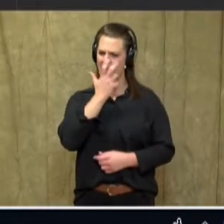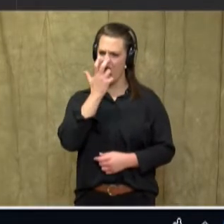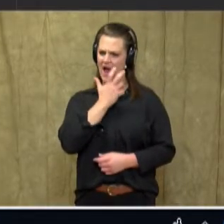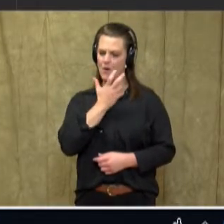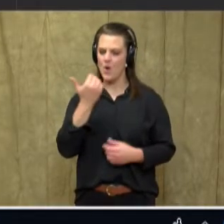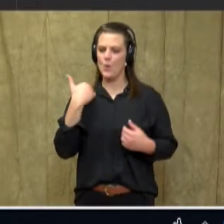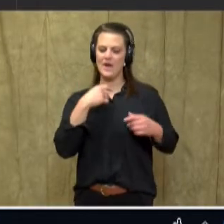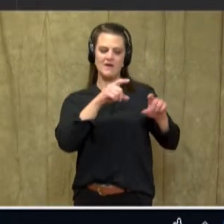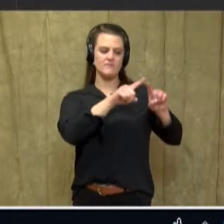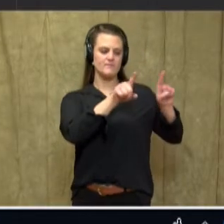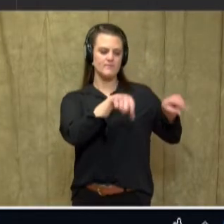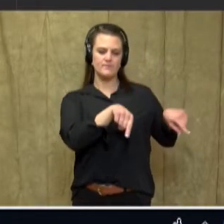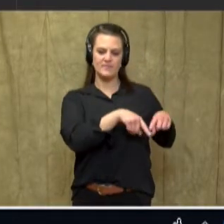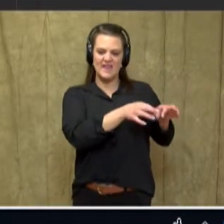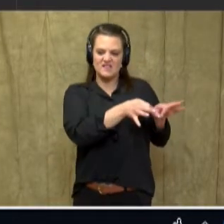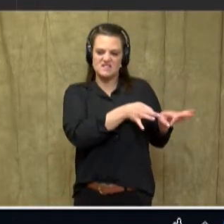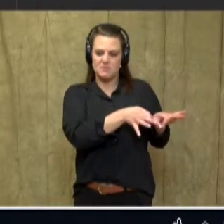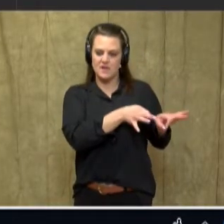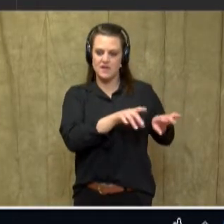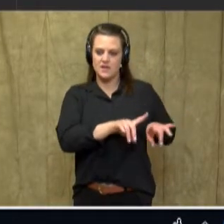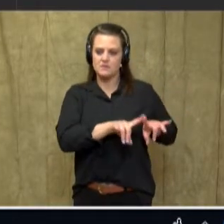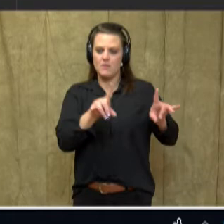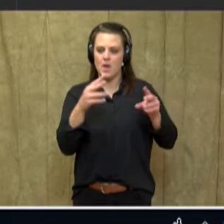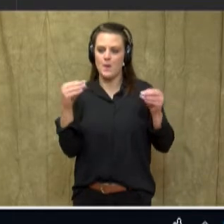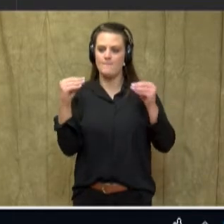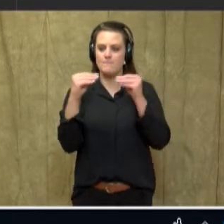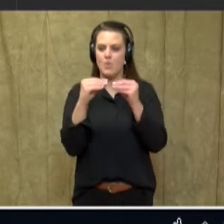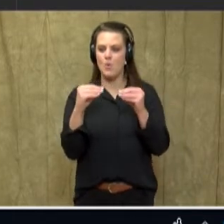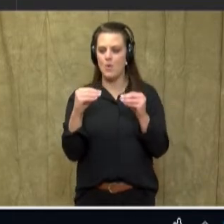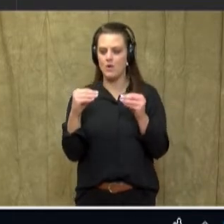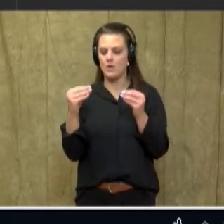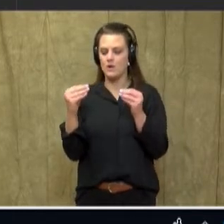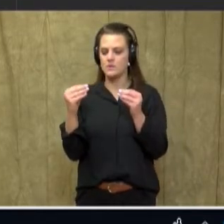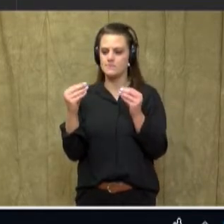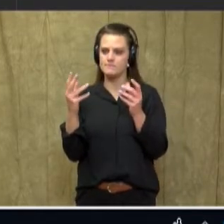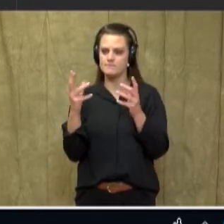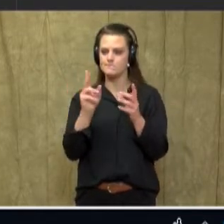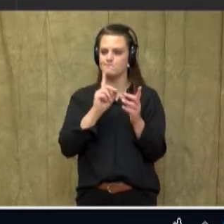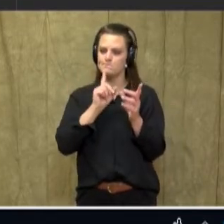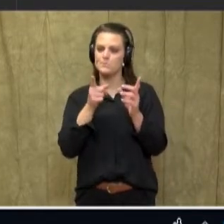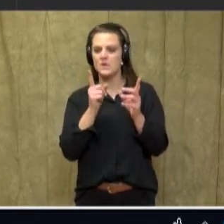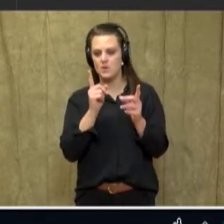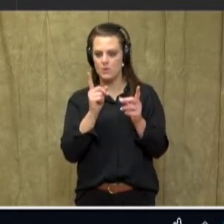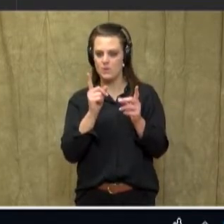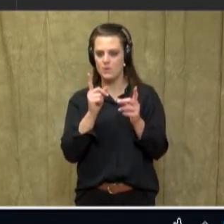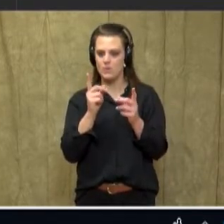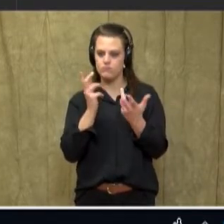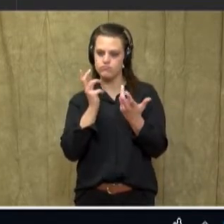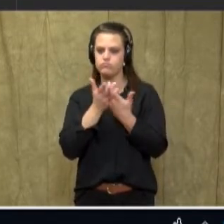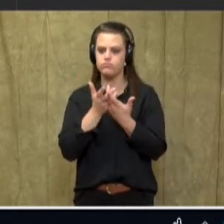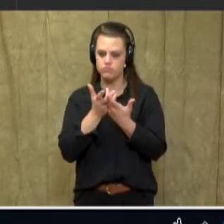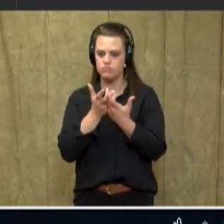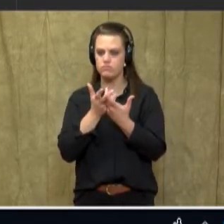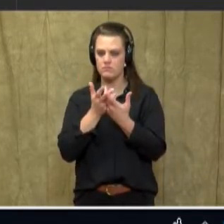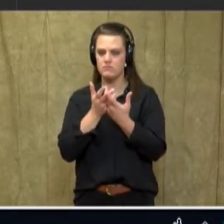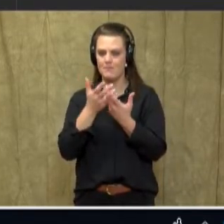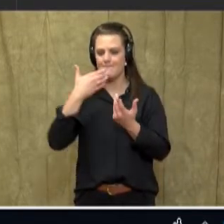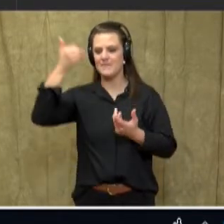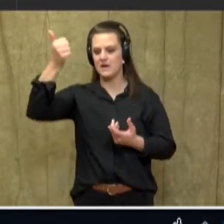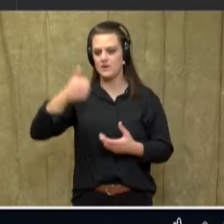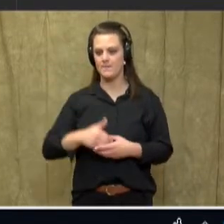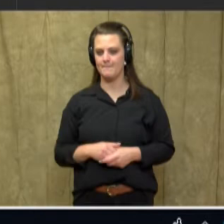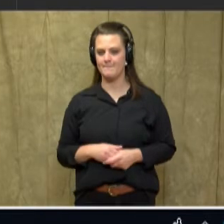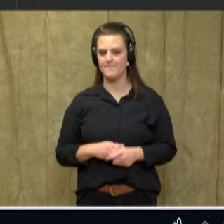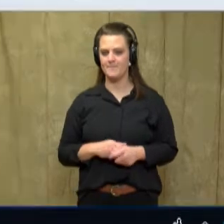here, but I wanted you to see a little bit more geographical type style map. And then